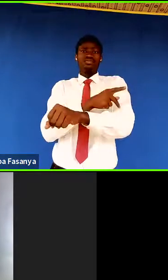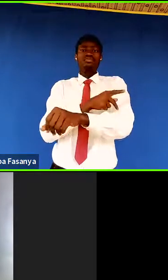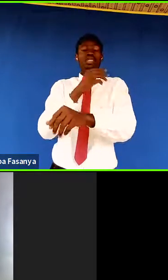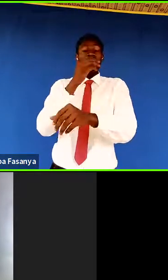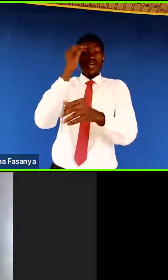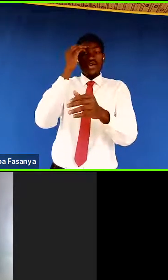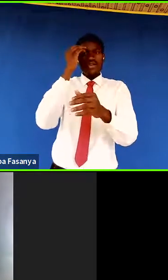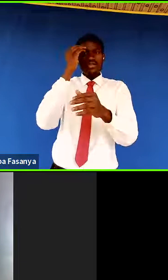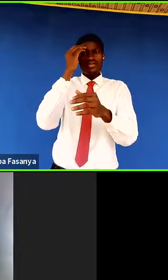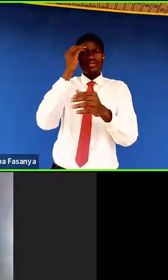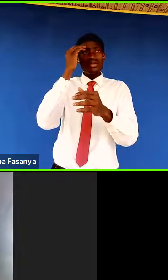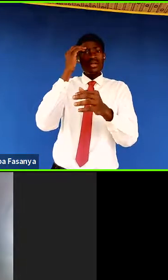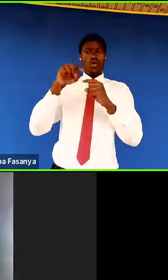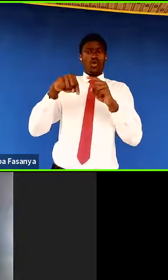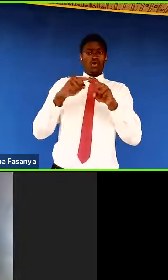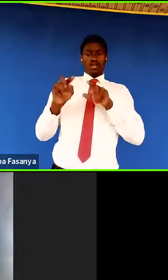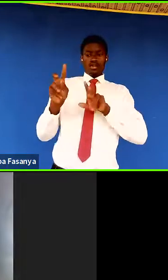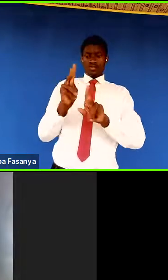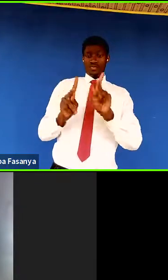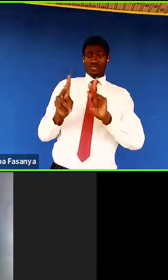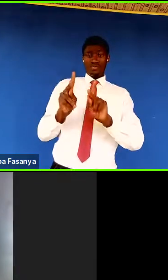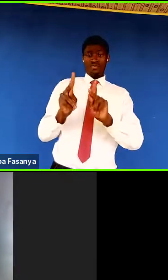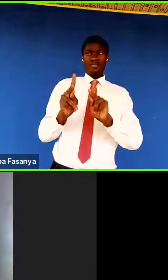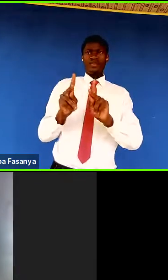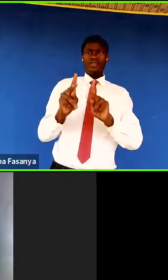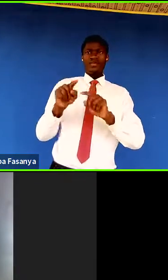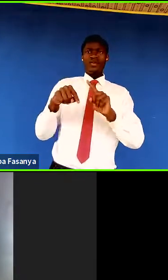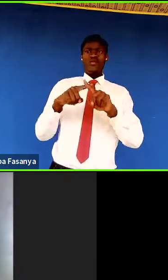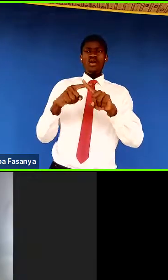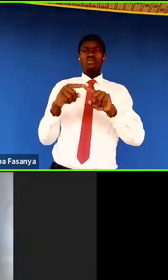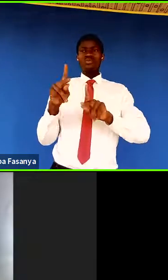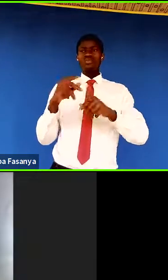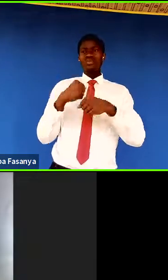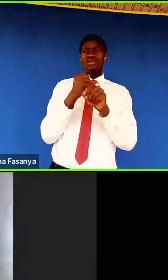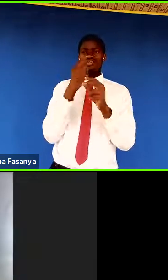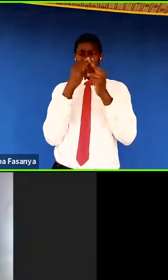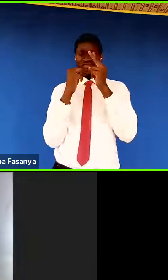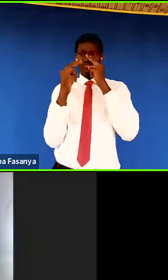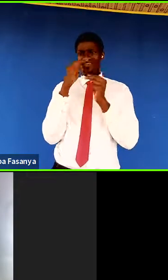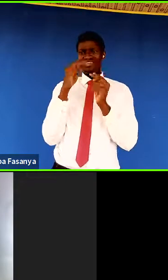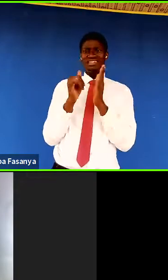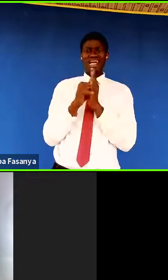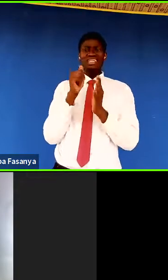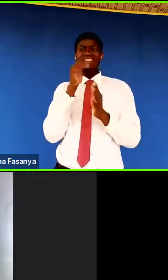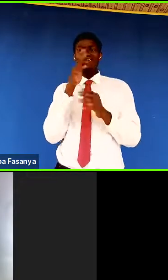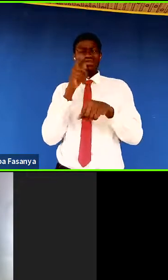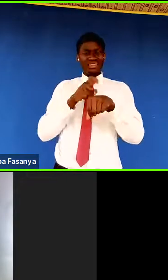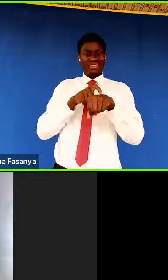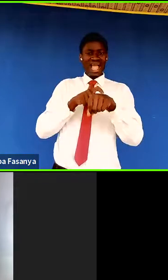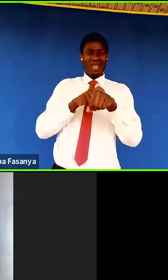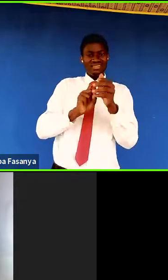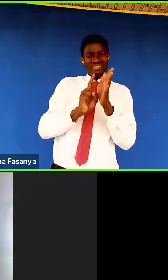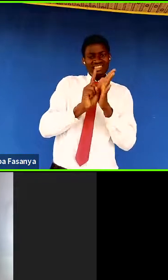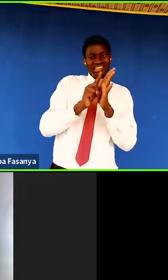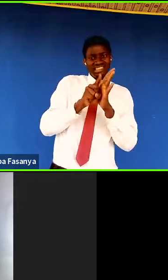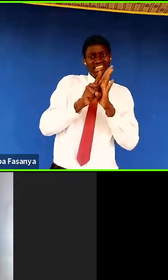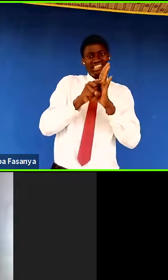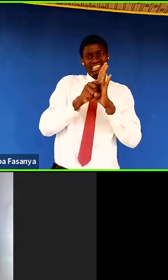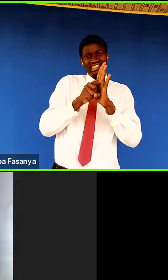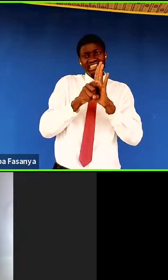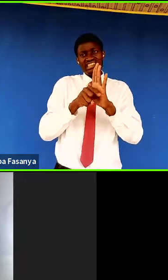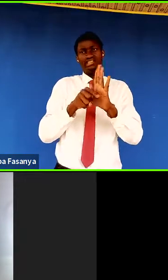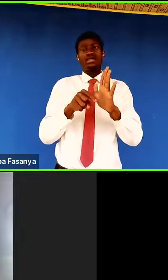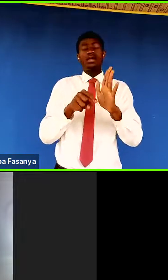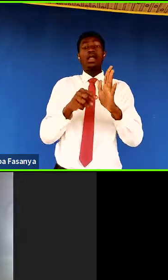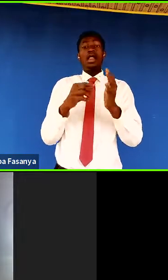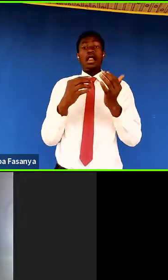when people, when they make fun of the fact that the woman's time is ticking. Now you've proven to us